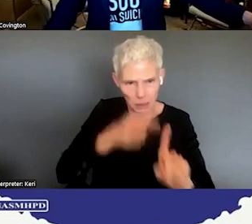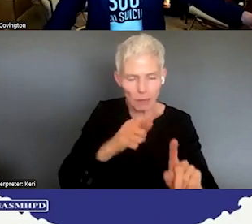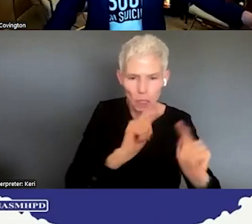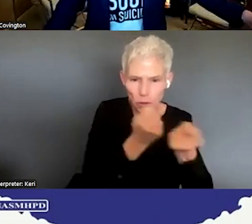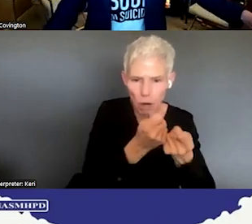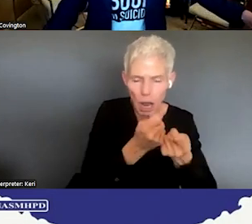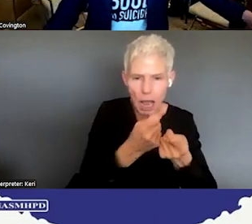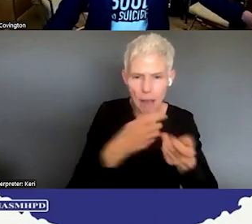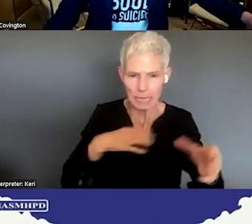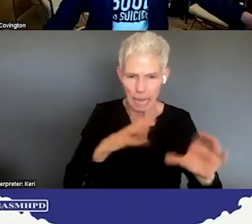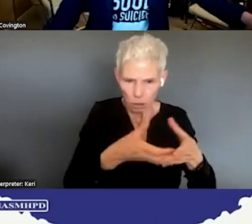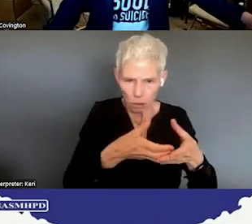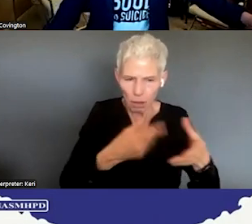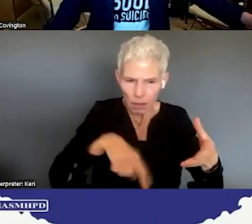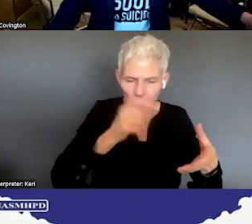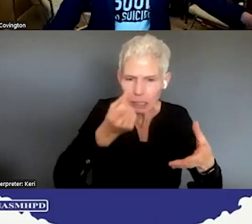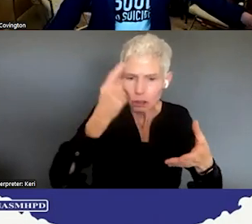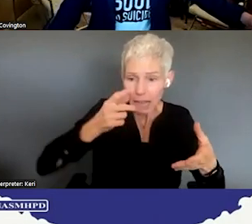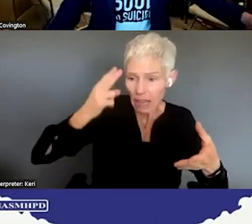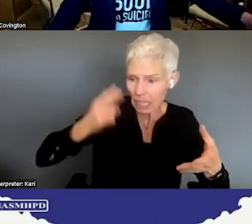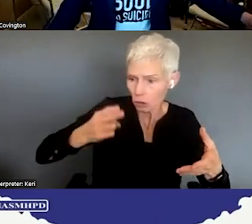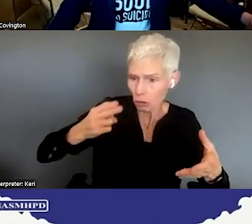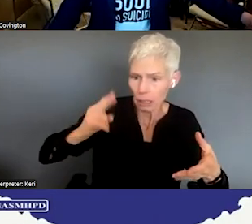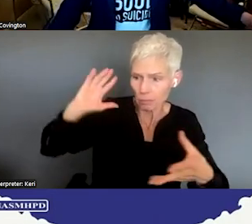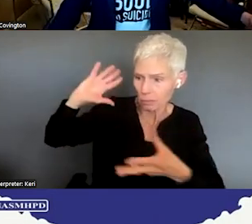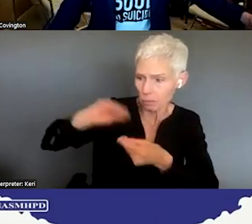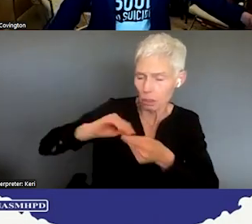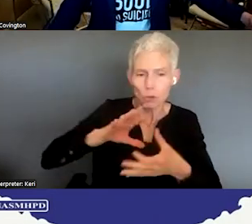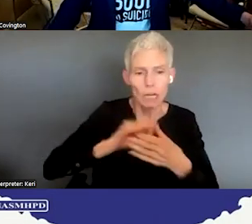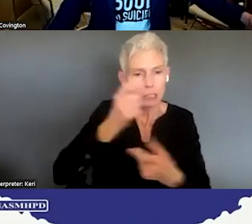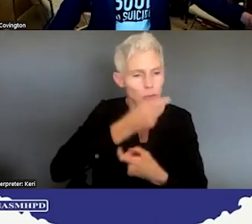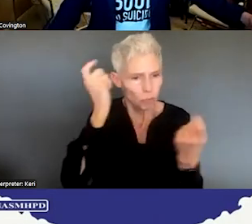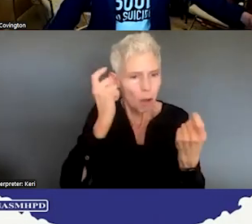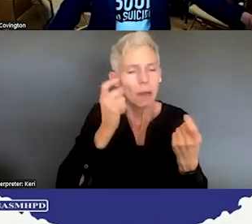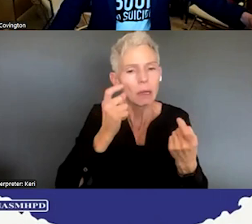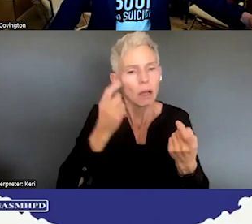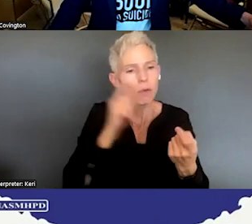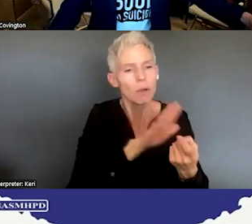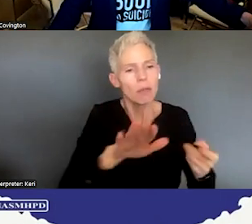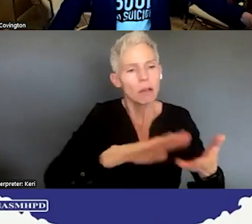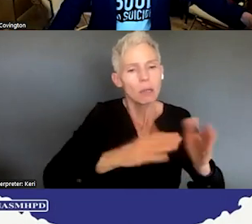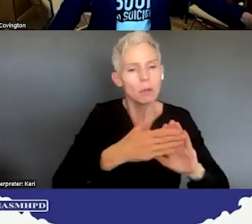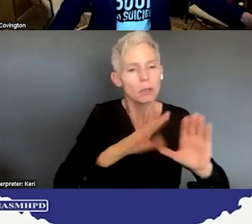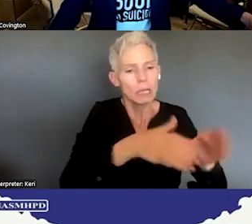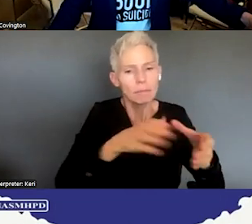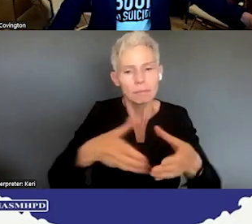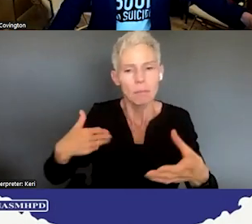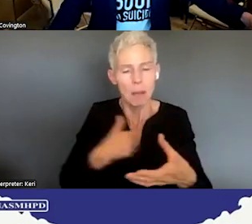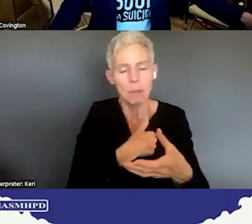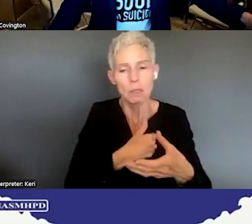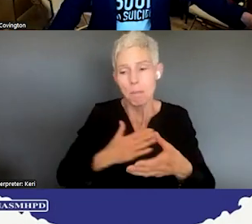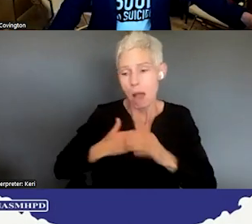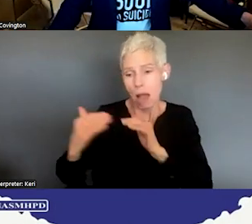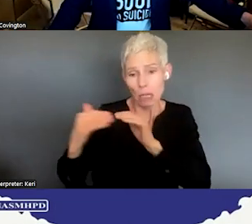understood the history of trauma for their community members. So my colleague